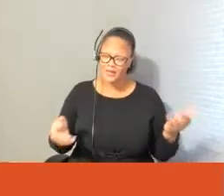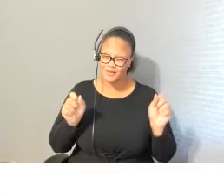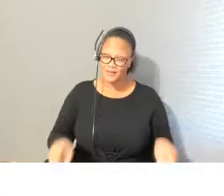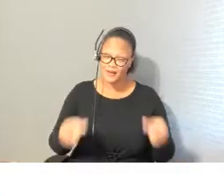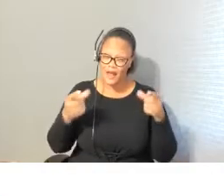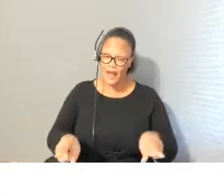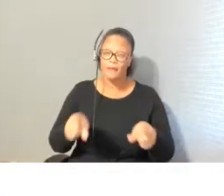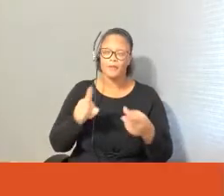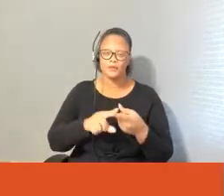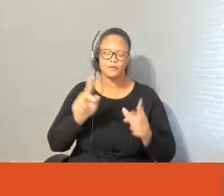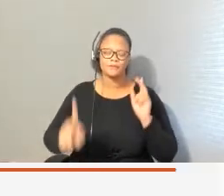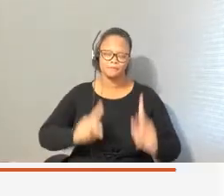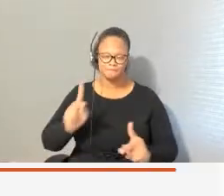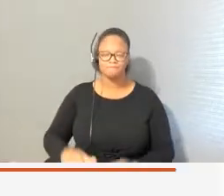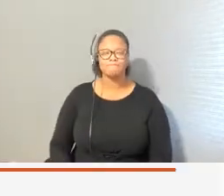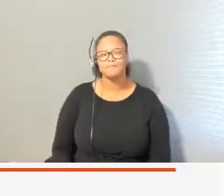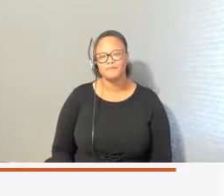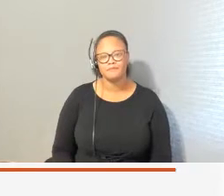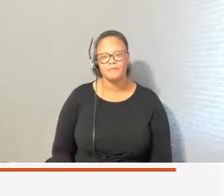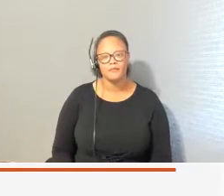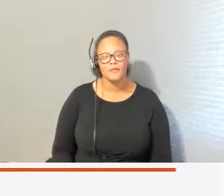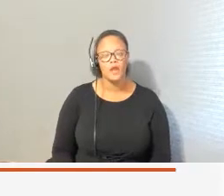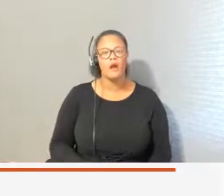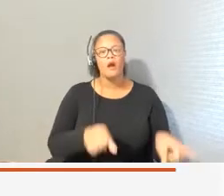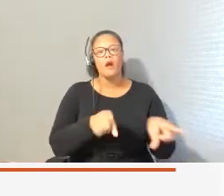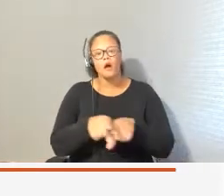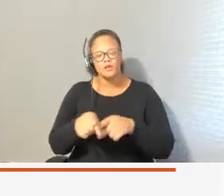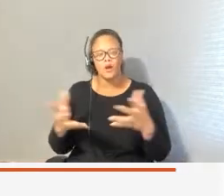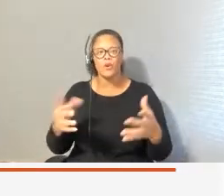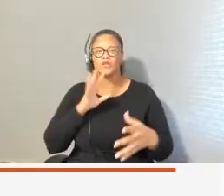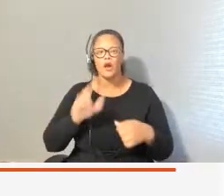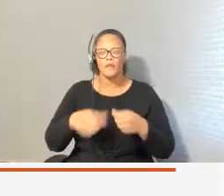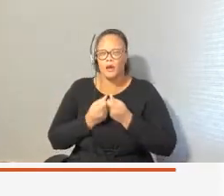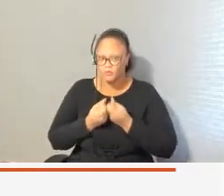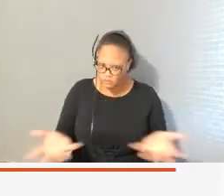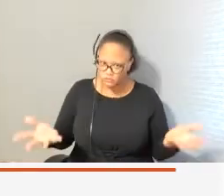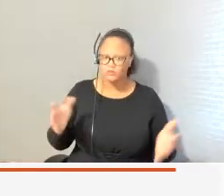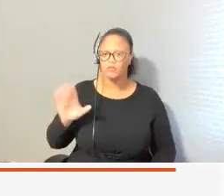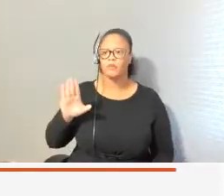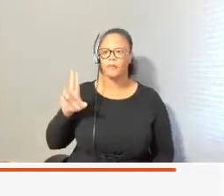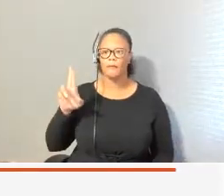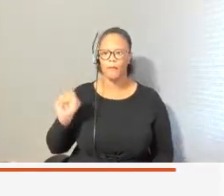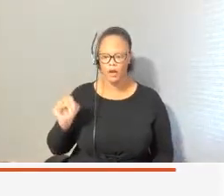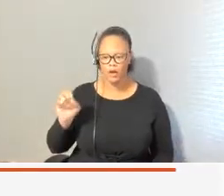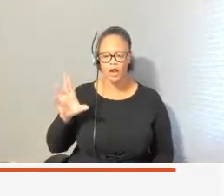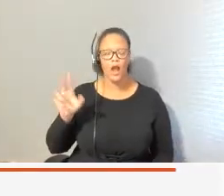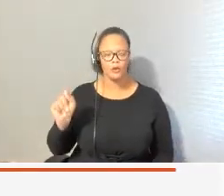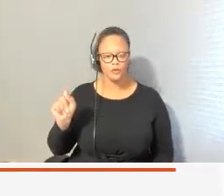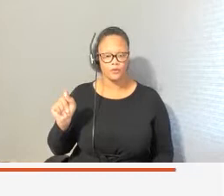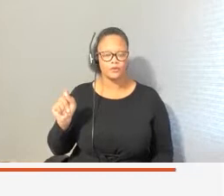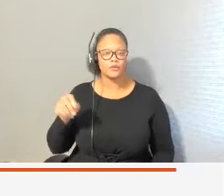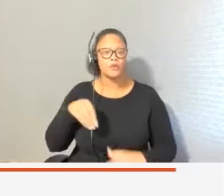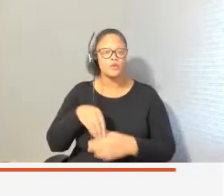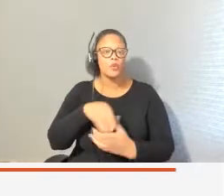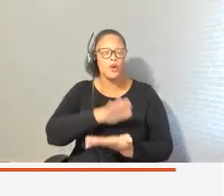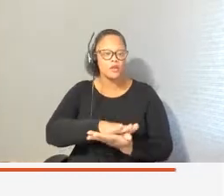to individuals. One of the things I want to talk about is also burnout. So in schools, we are also seeing next level